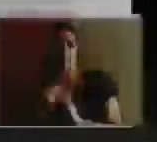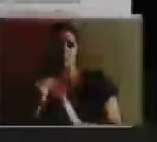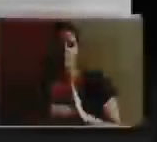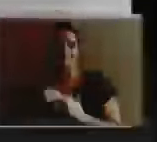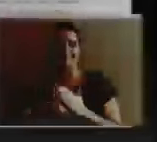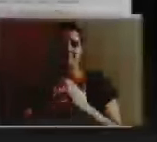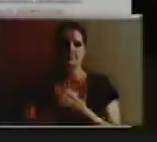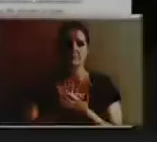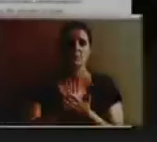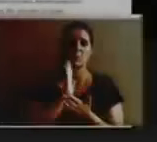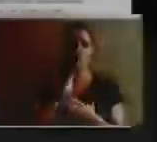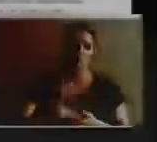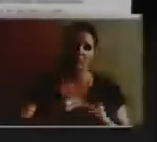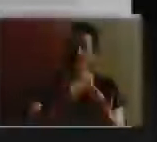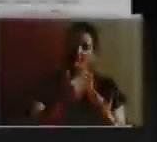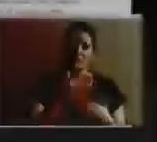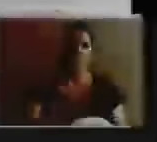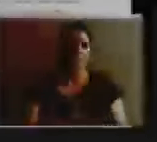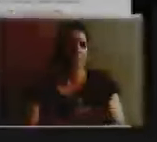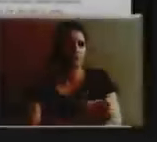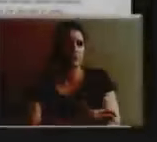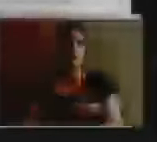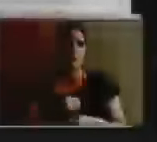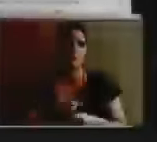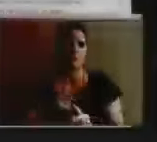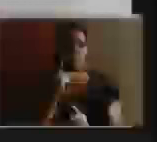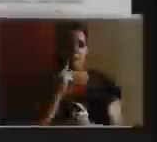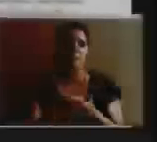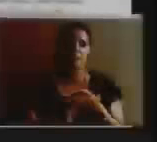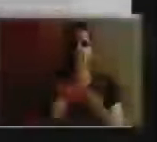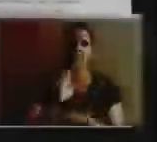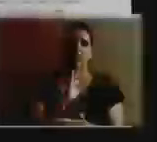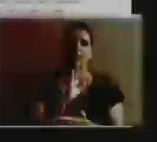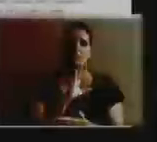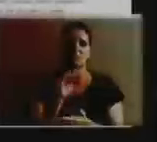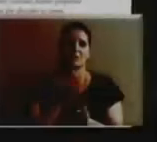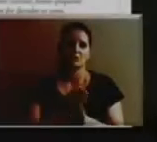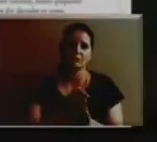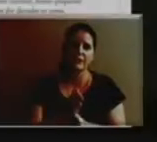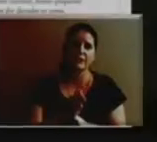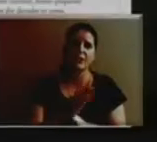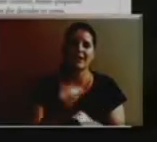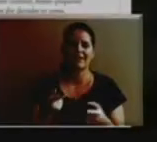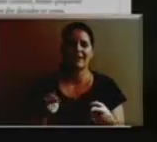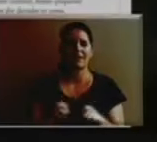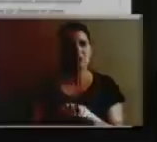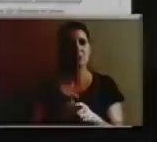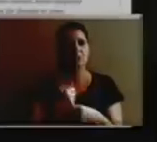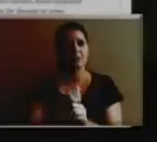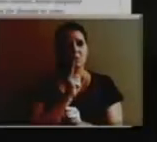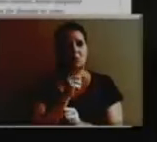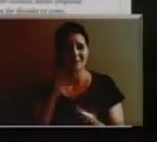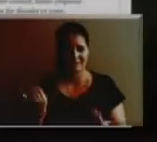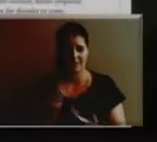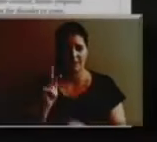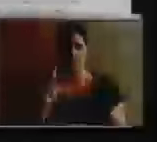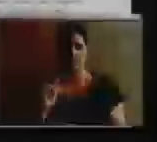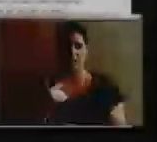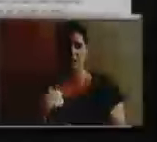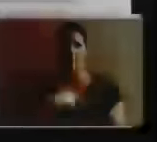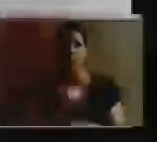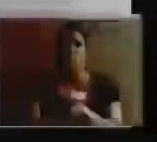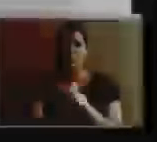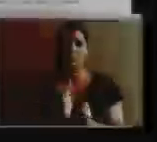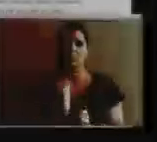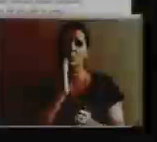only offer them a better opportunity to become college and career ready, but will ensure that Kentucky has a better trained, better prepared